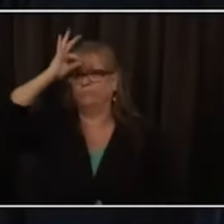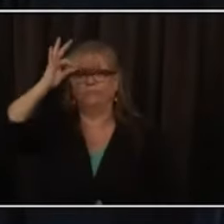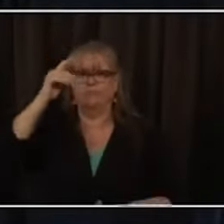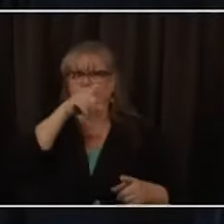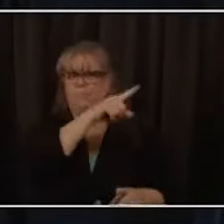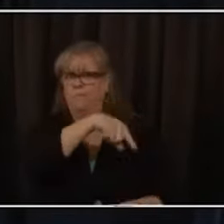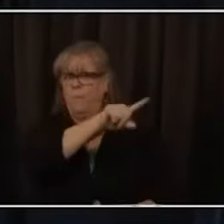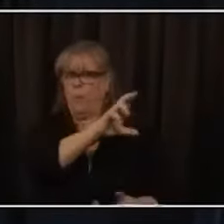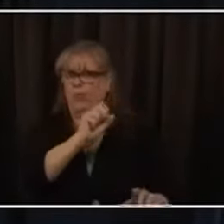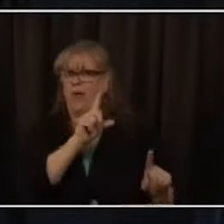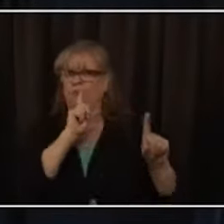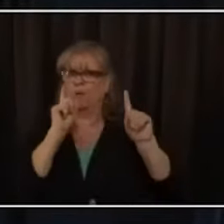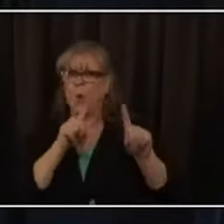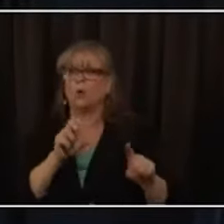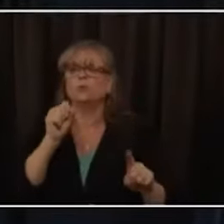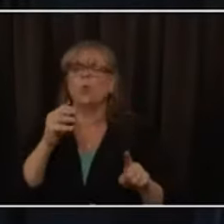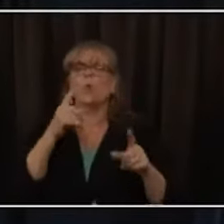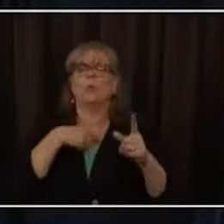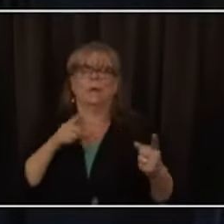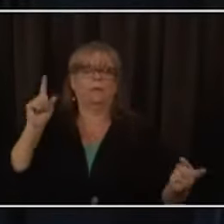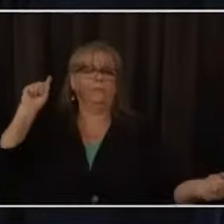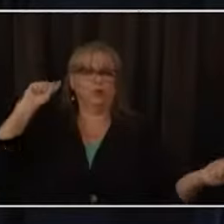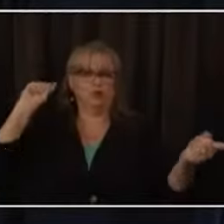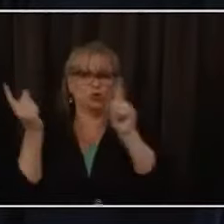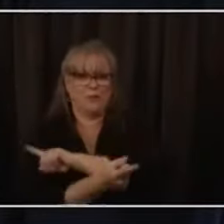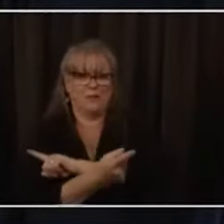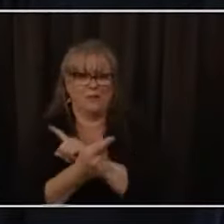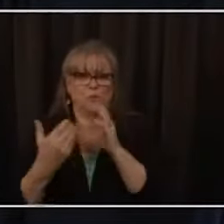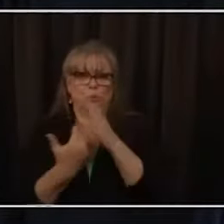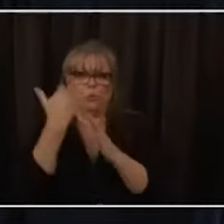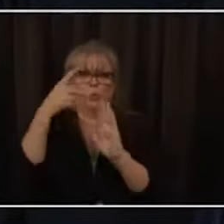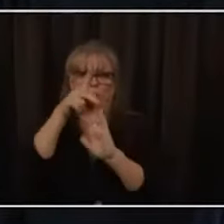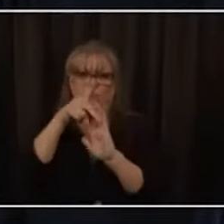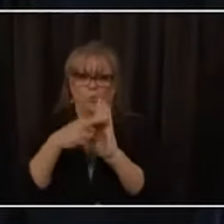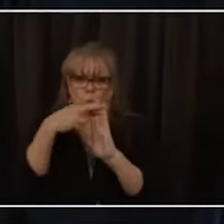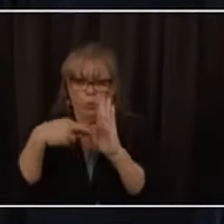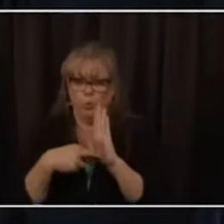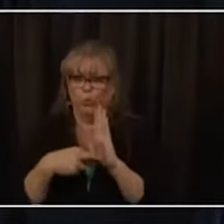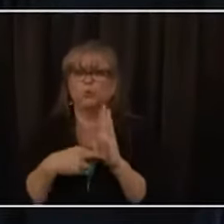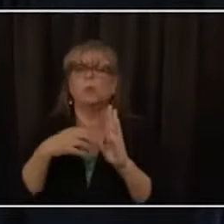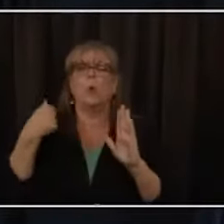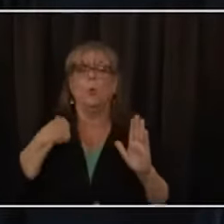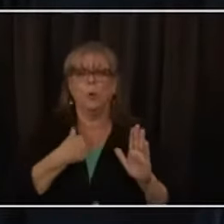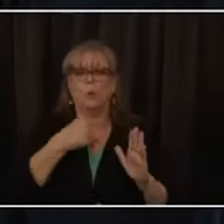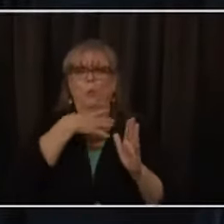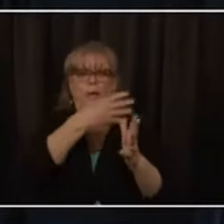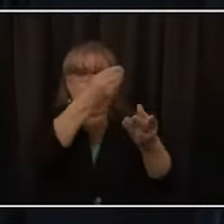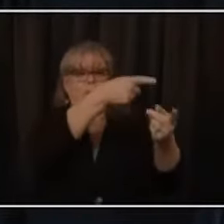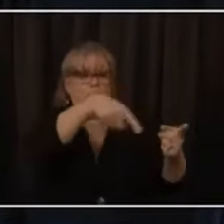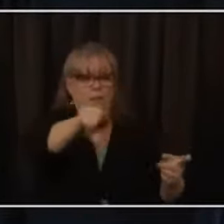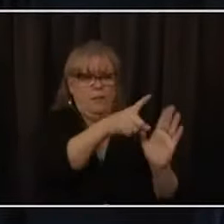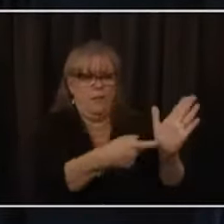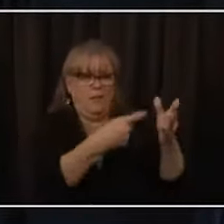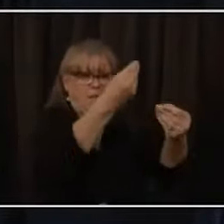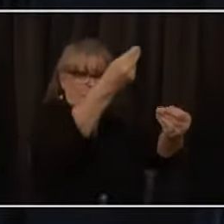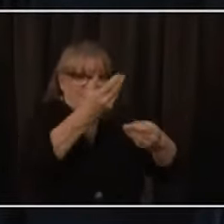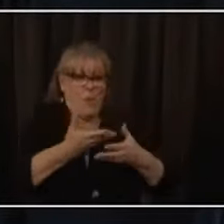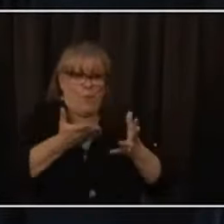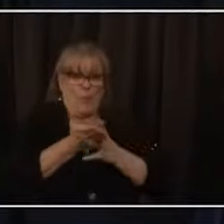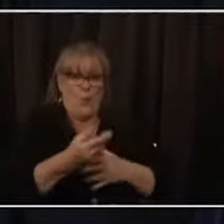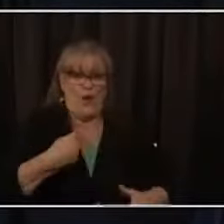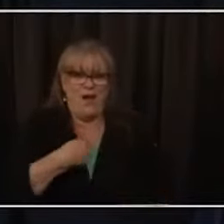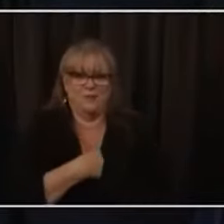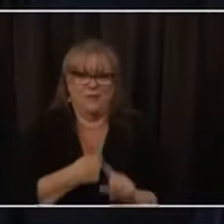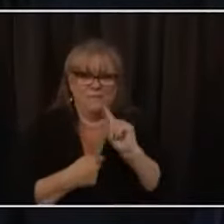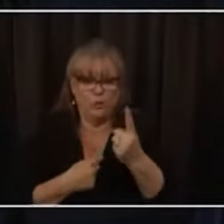made plans and to start to engage with our health systems to be sure that they're letting us know about any cases of concern.